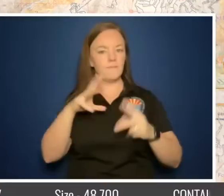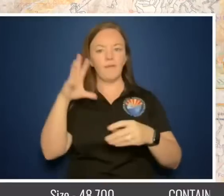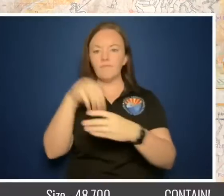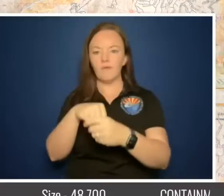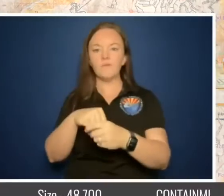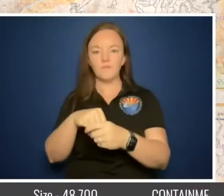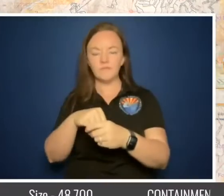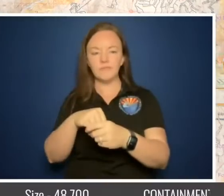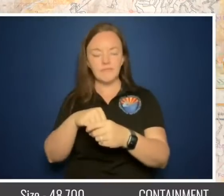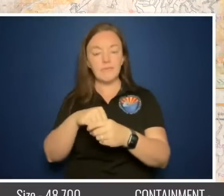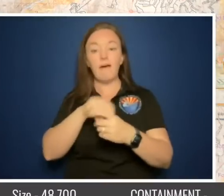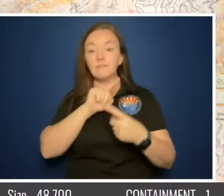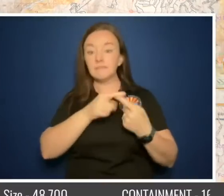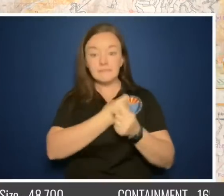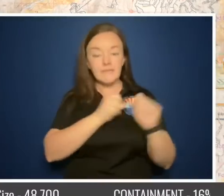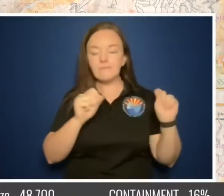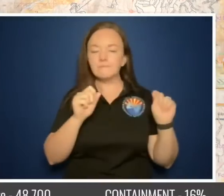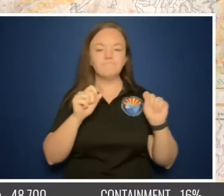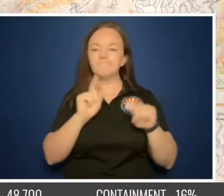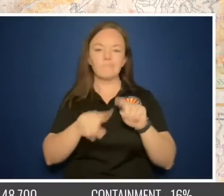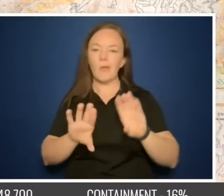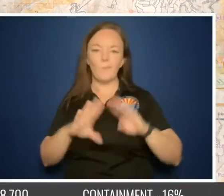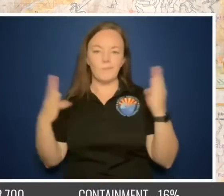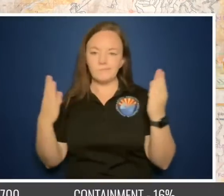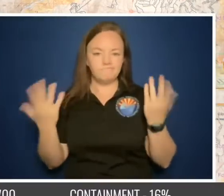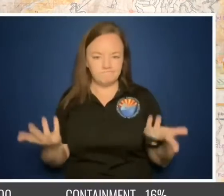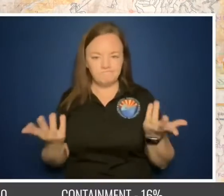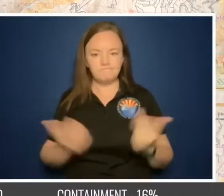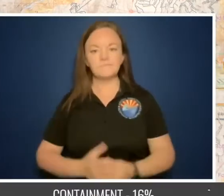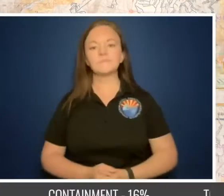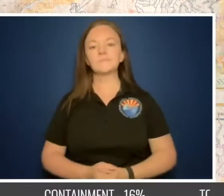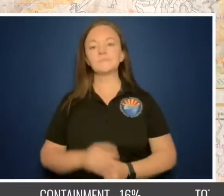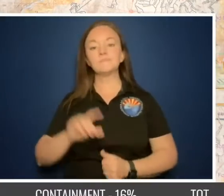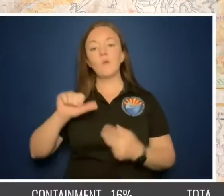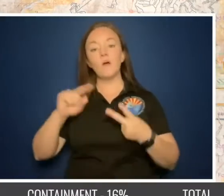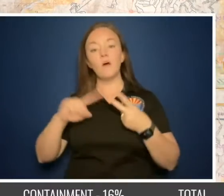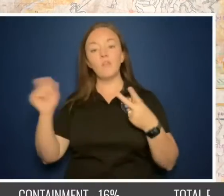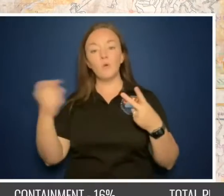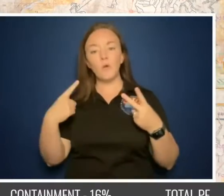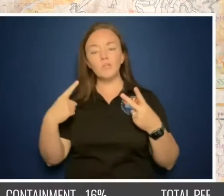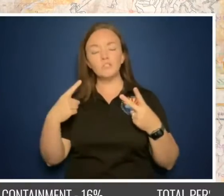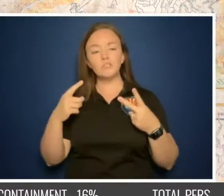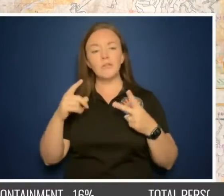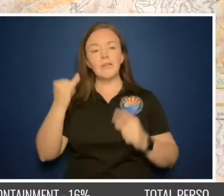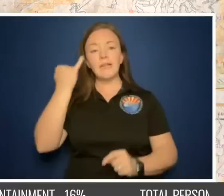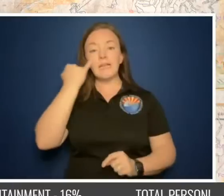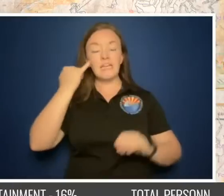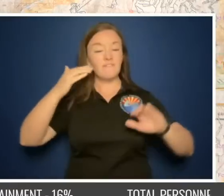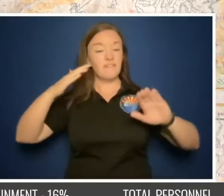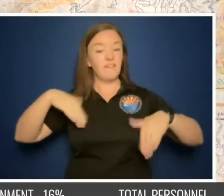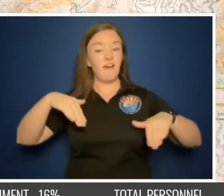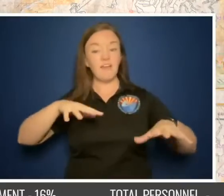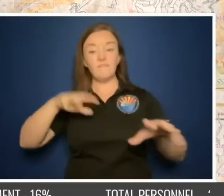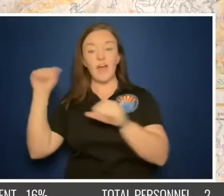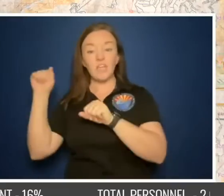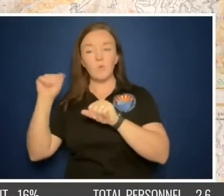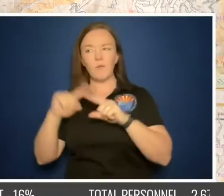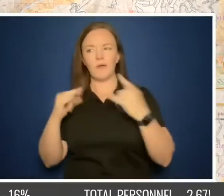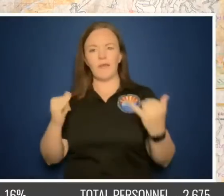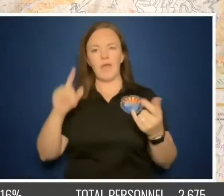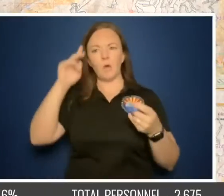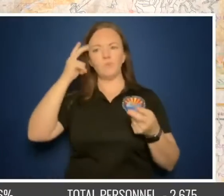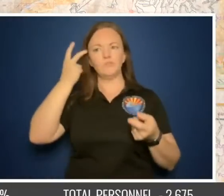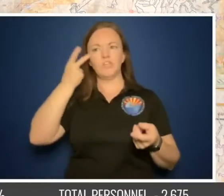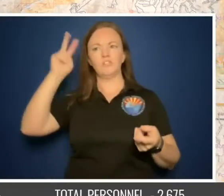can open that back up. Another question is, are people subject to arrest that haven't evacuated but want to now?